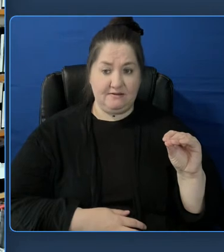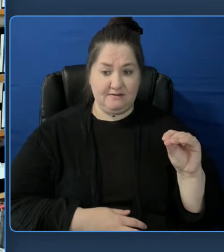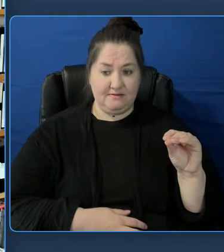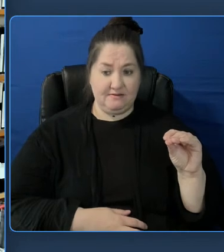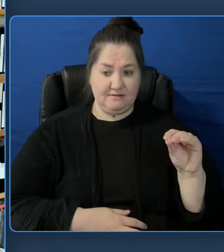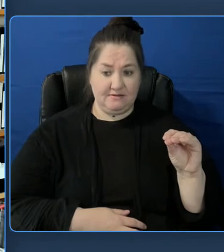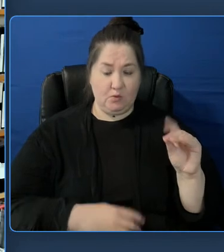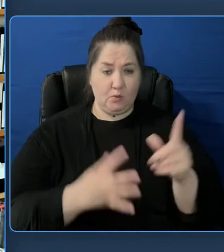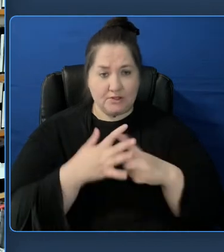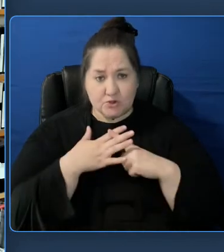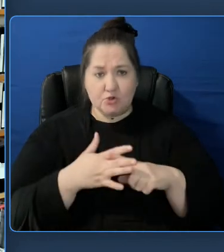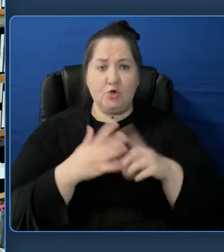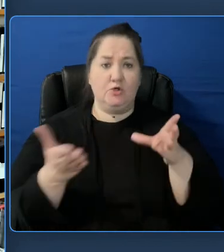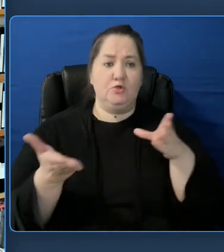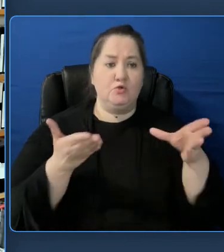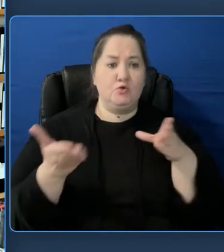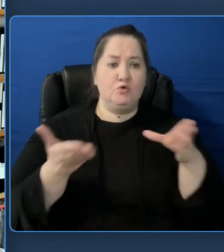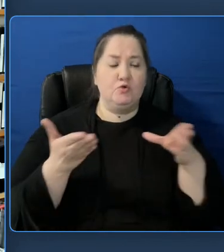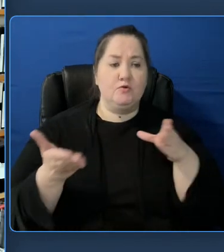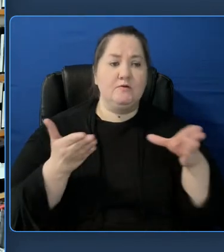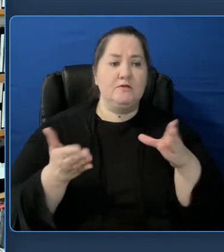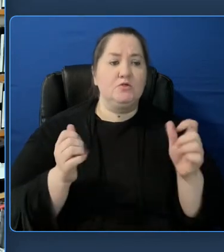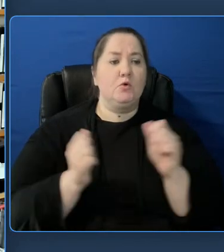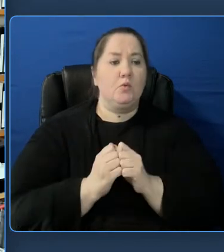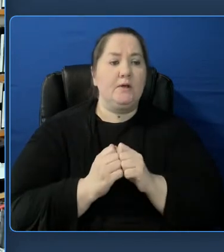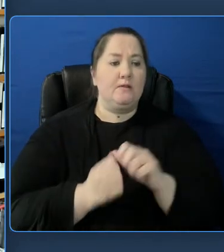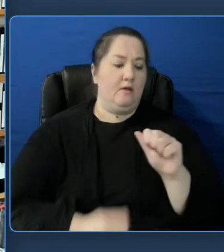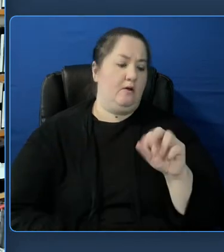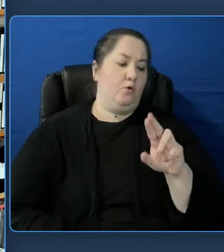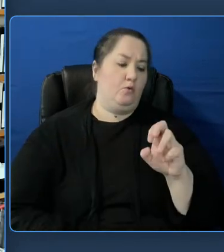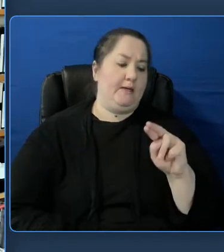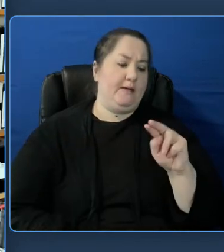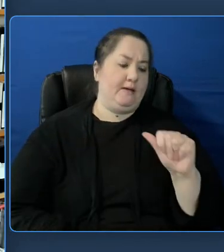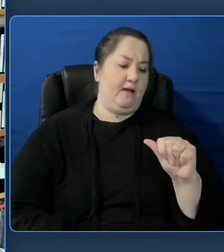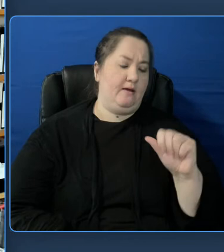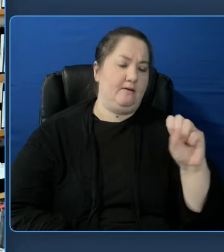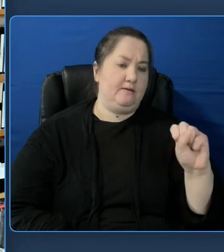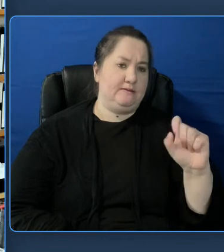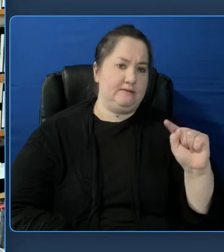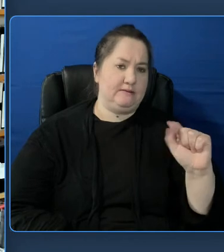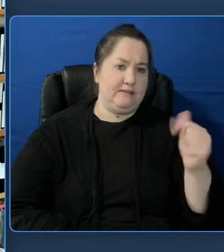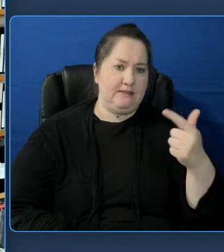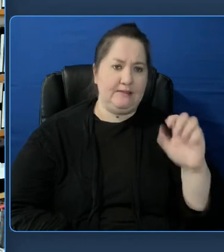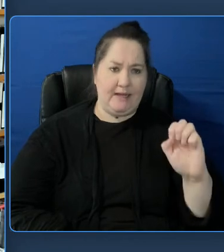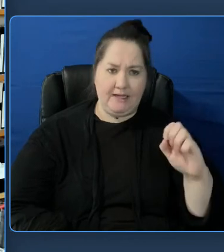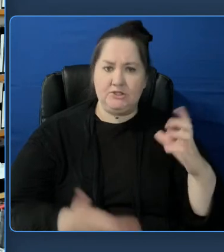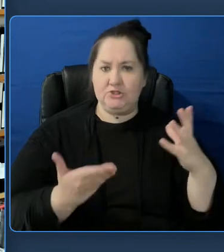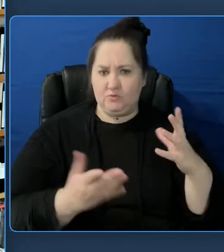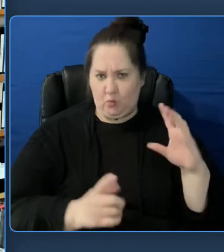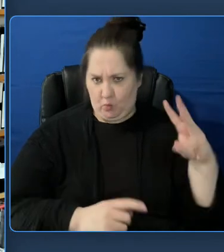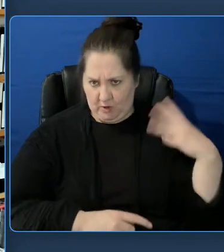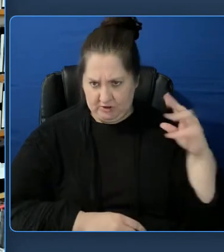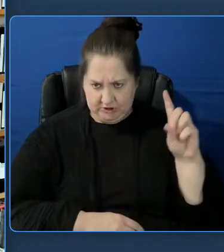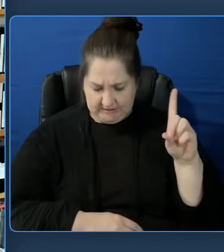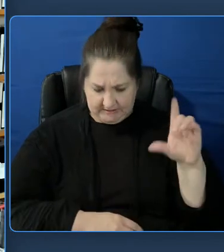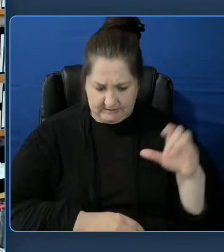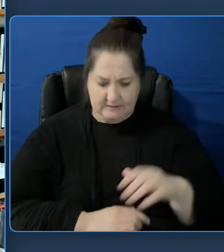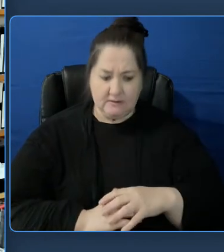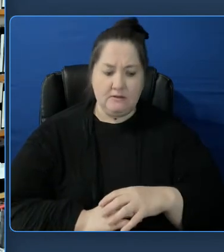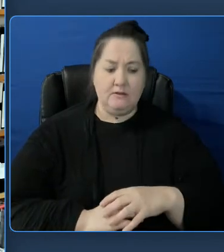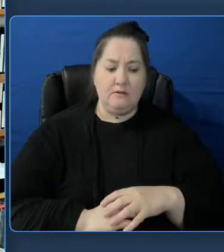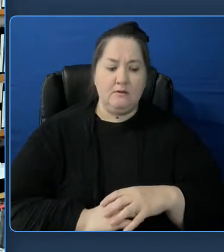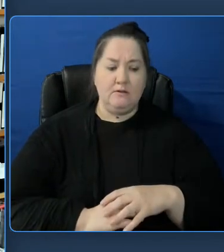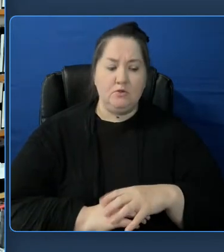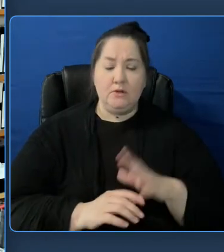we began this service along with Arena Stage in the Washington, D.C. area. So I've been